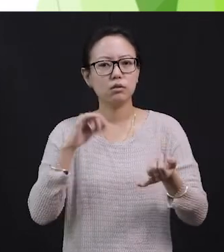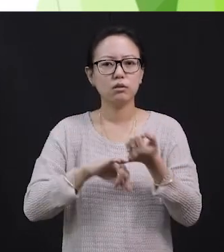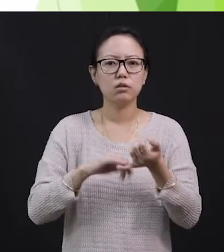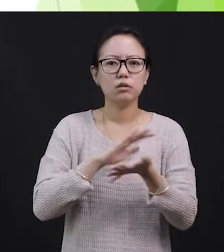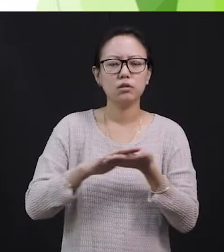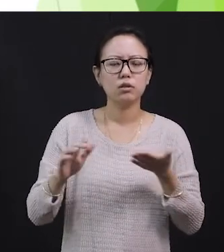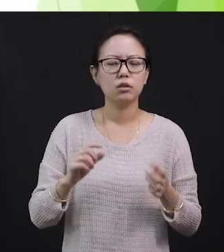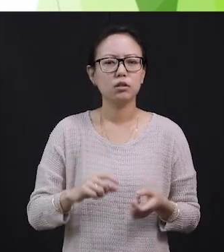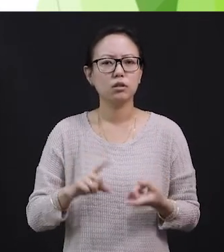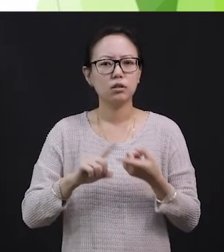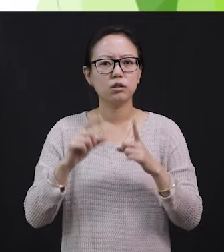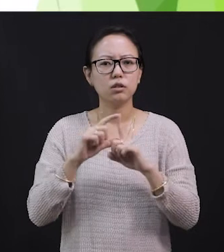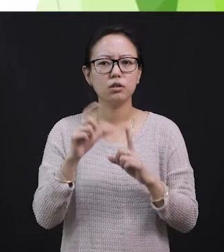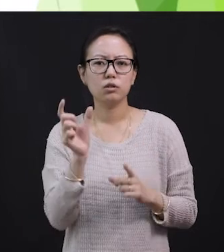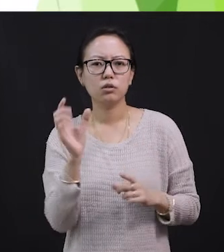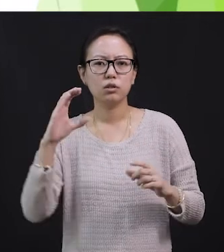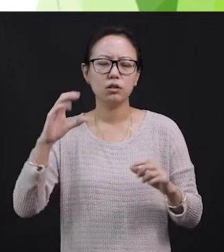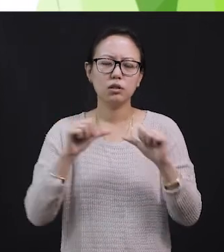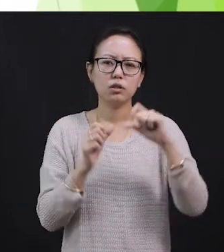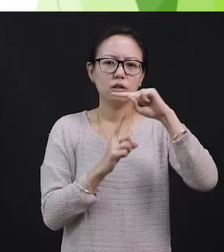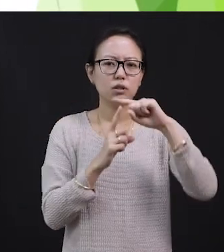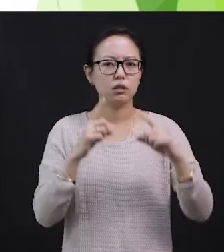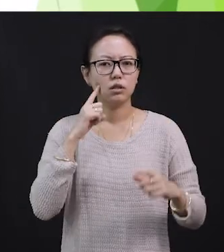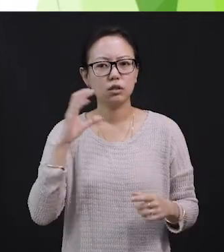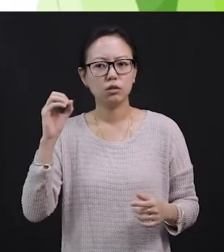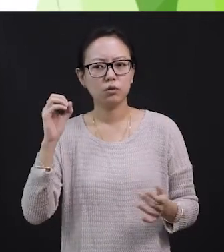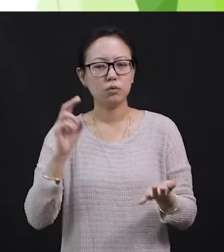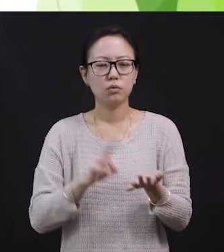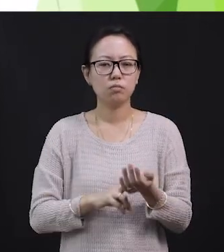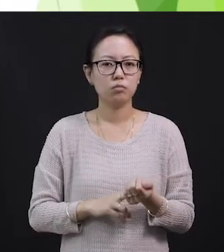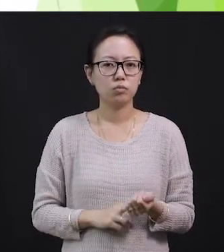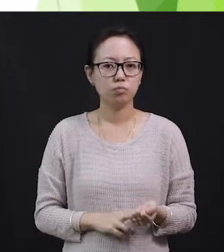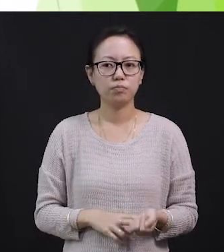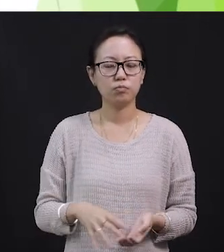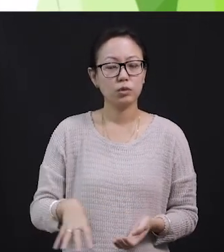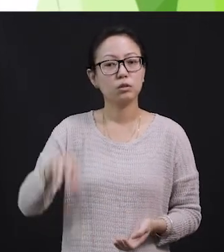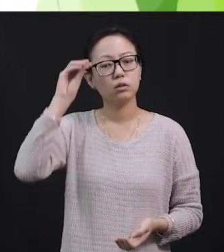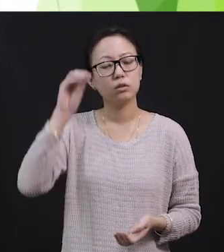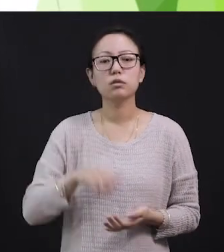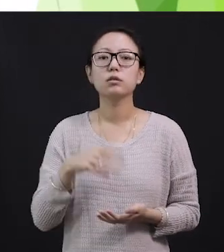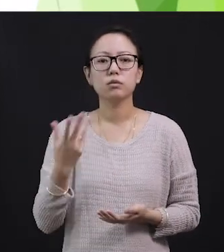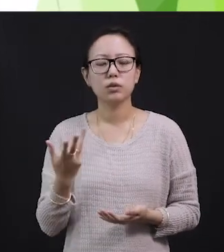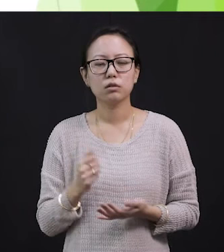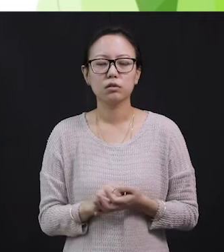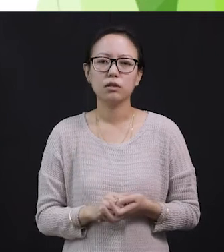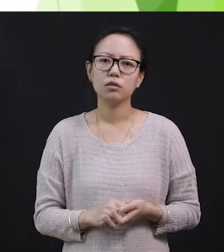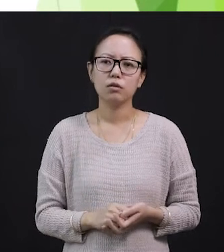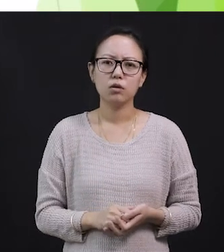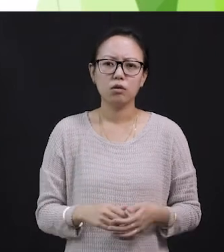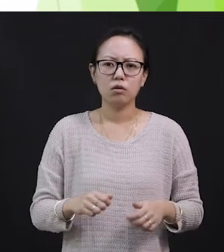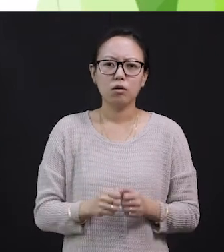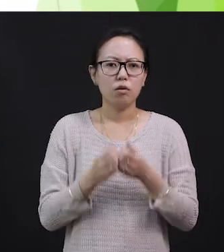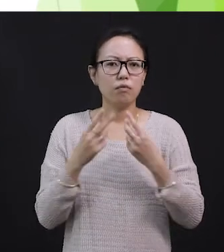other countries are free of foreigners. The other countries have their own rules. There is no discrimination and you